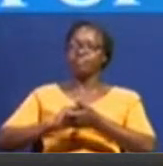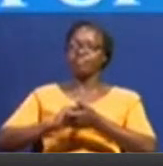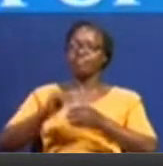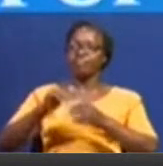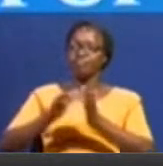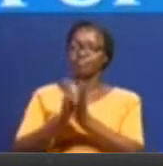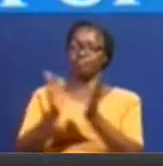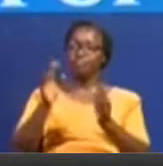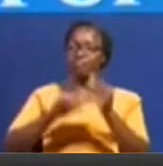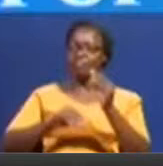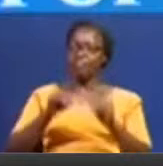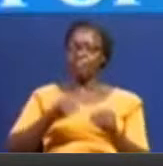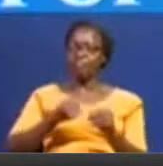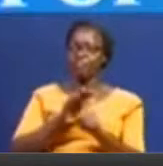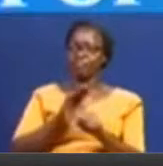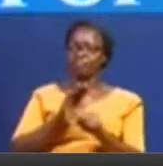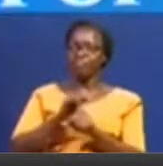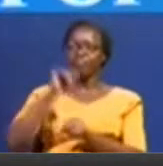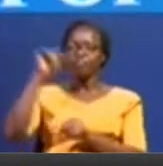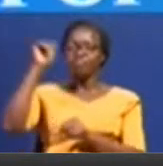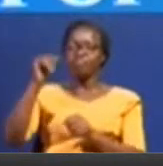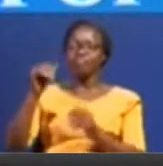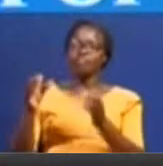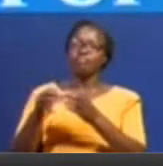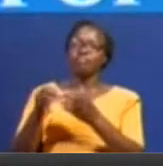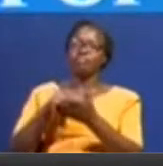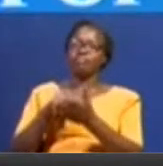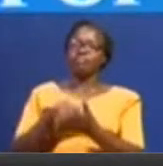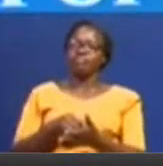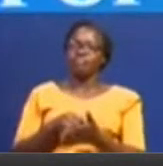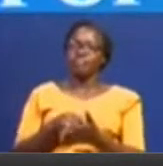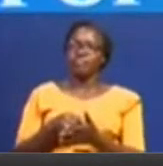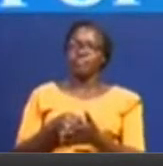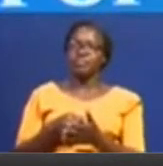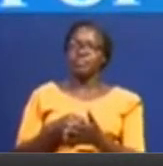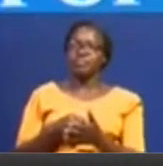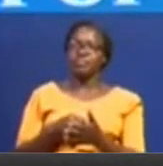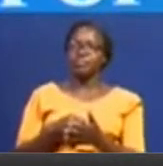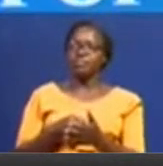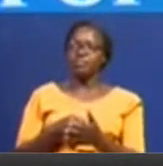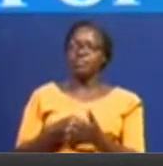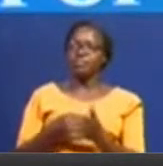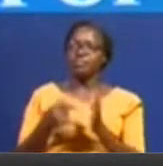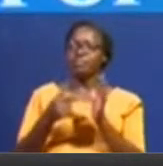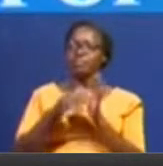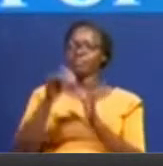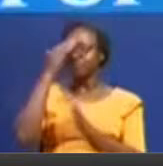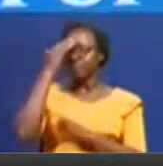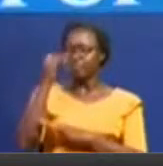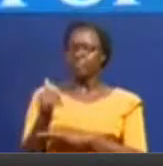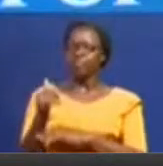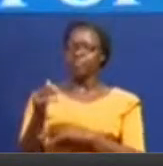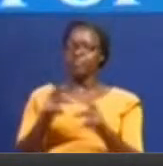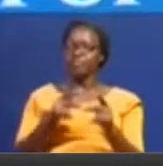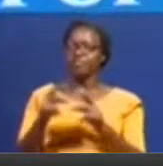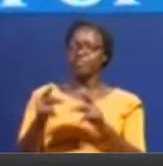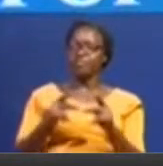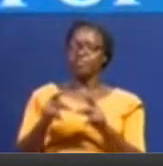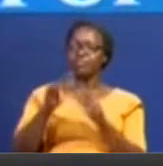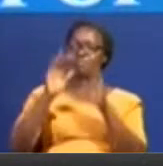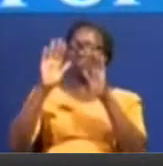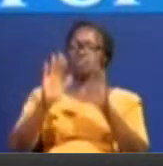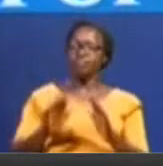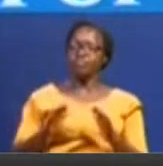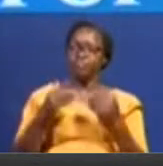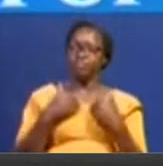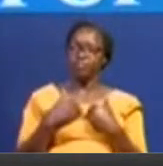elections, there's a lot of political party interference or political interference at that point. That's why it is very important to